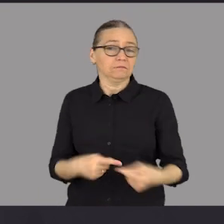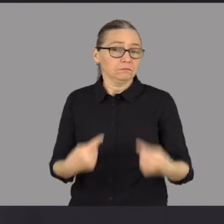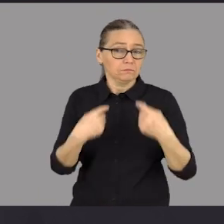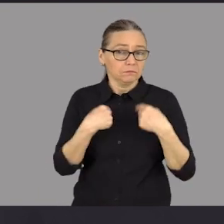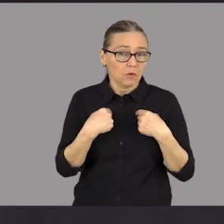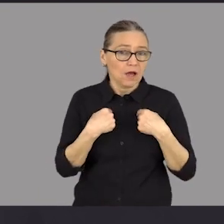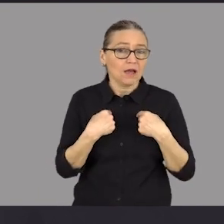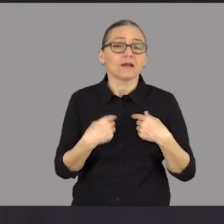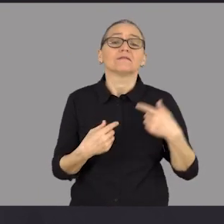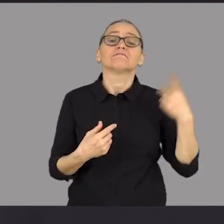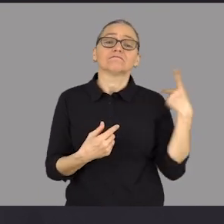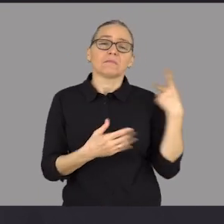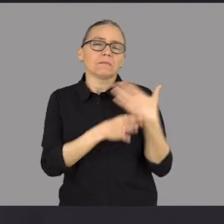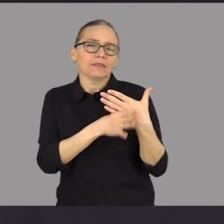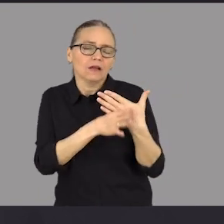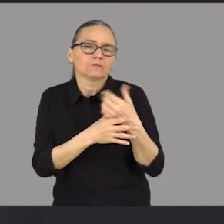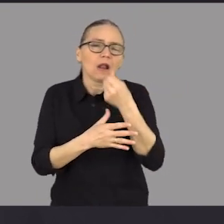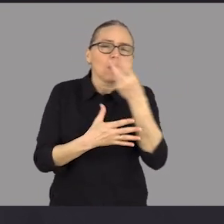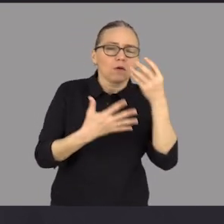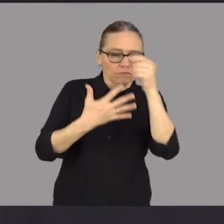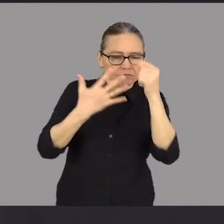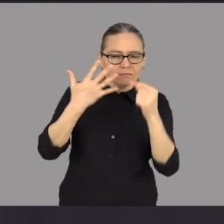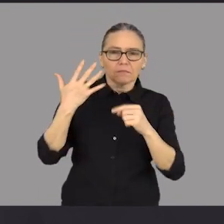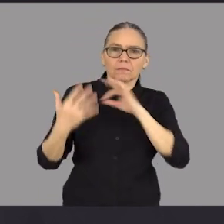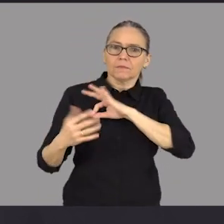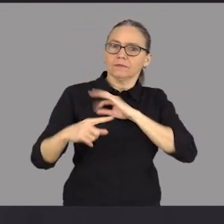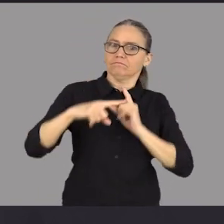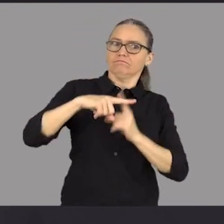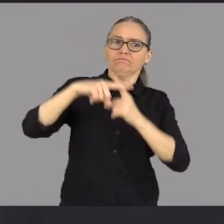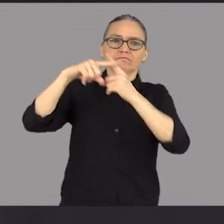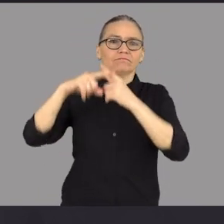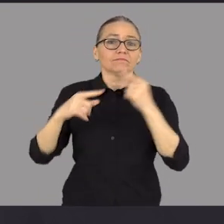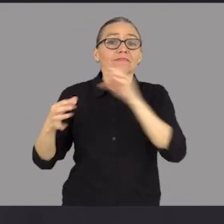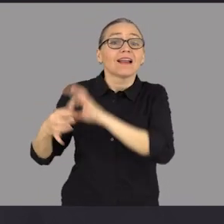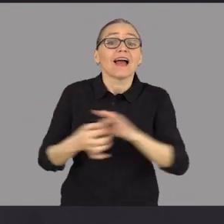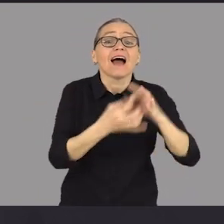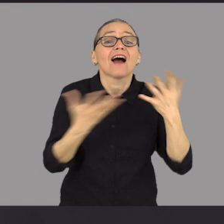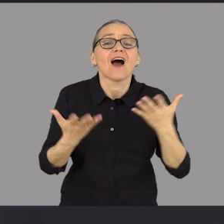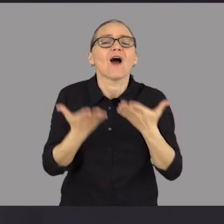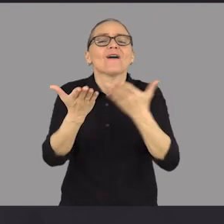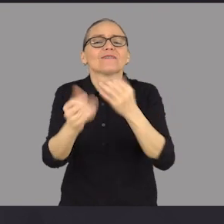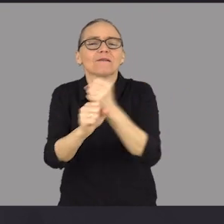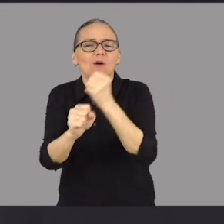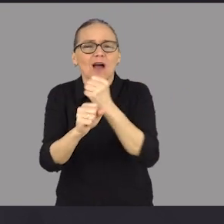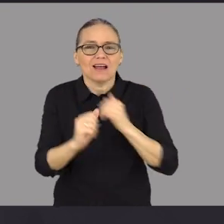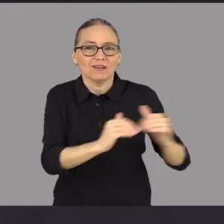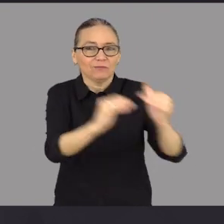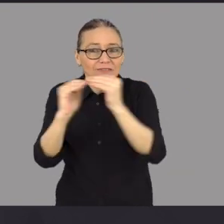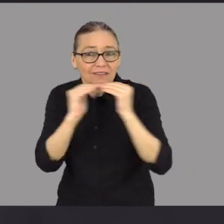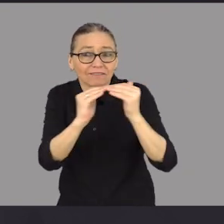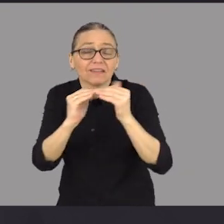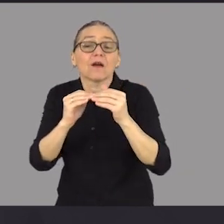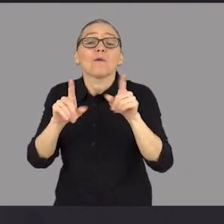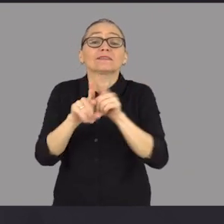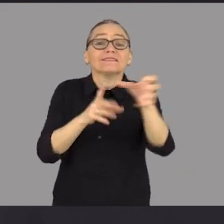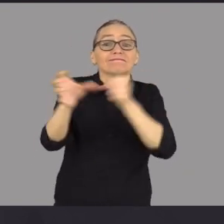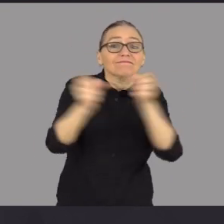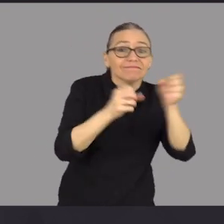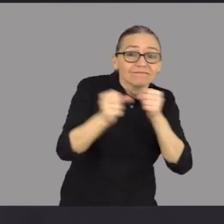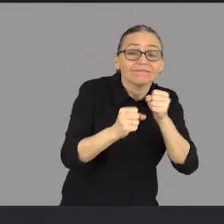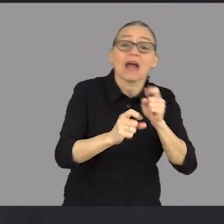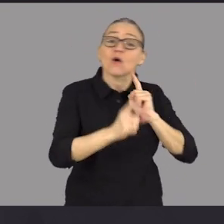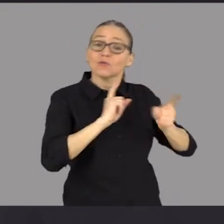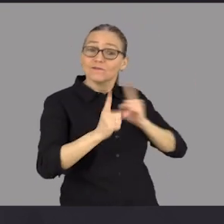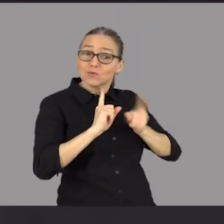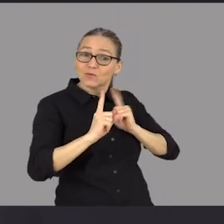Dave and I will share some promising practices around inclusive job postings, hiring statements, and